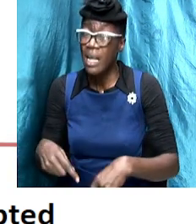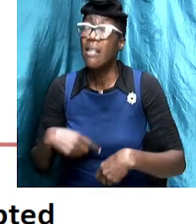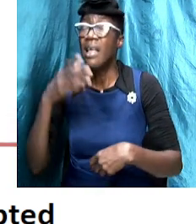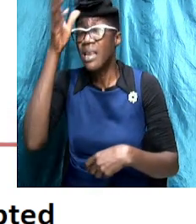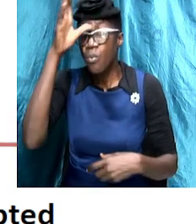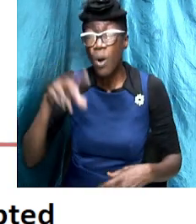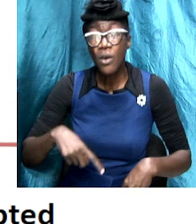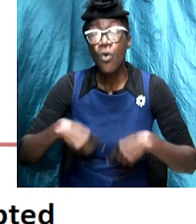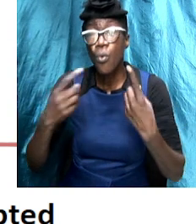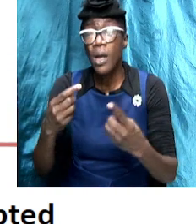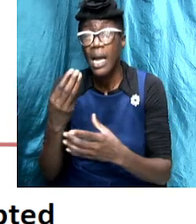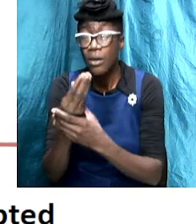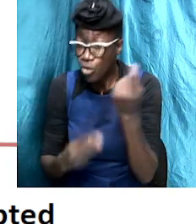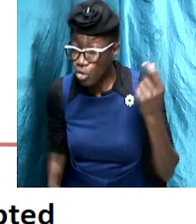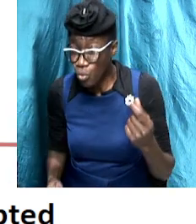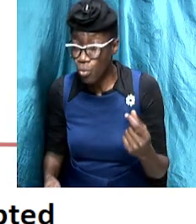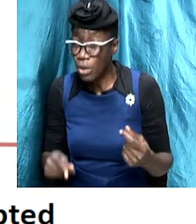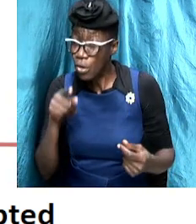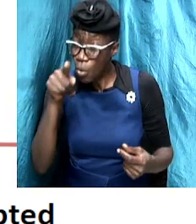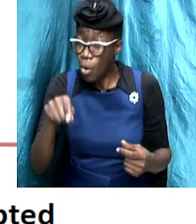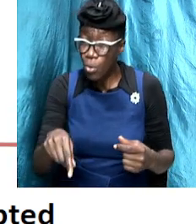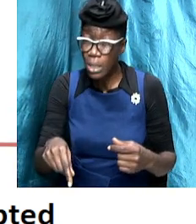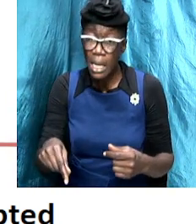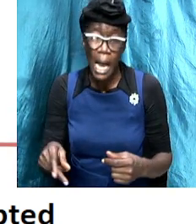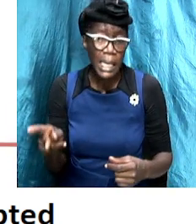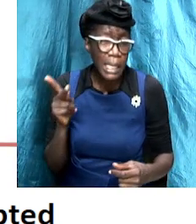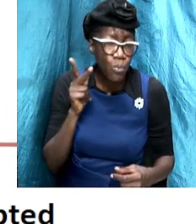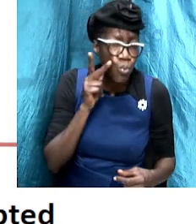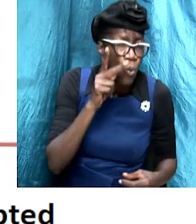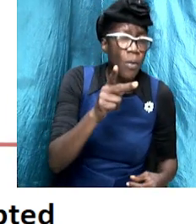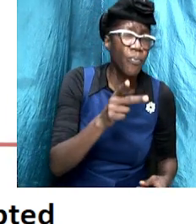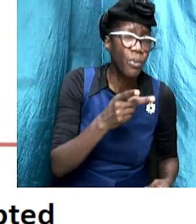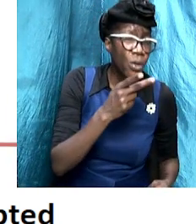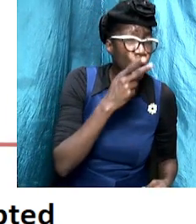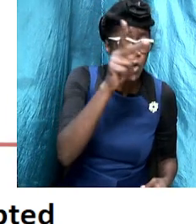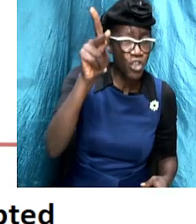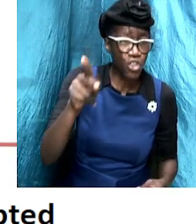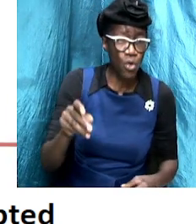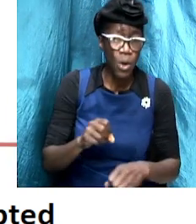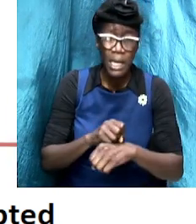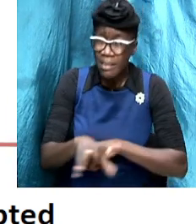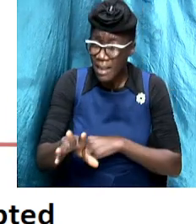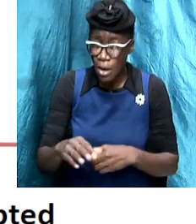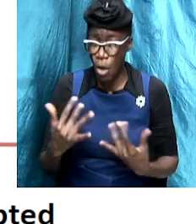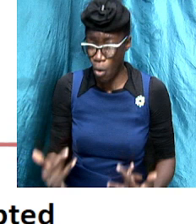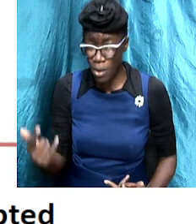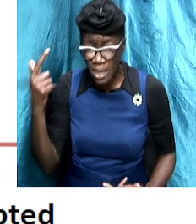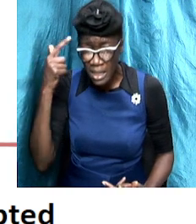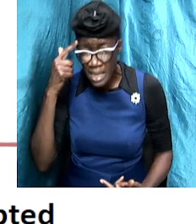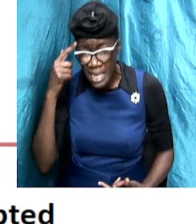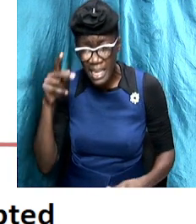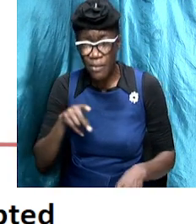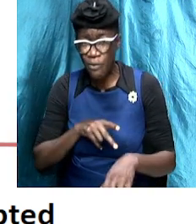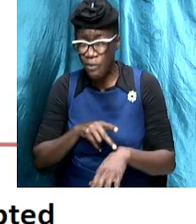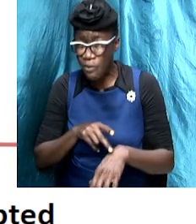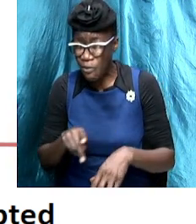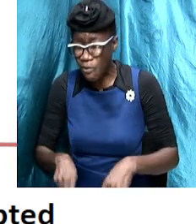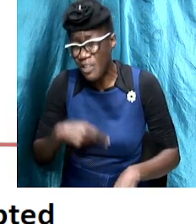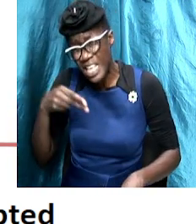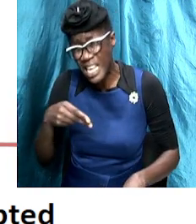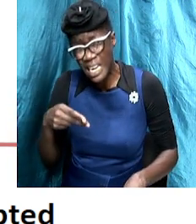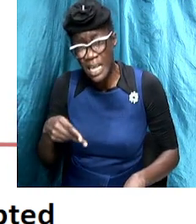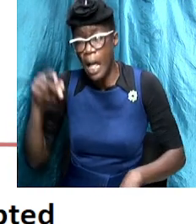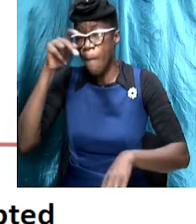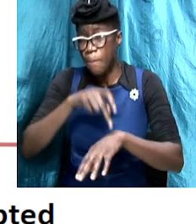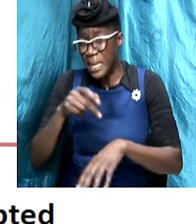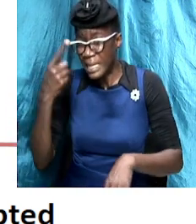And then he came back and kissed you, sell you out. How do you think it feels when you realize that Peter, amen, said, look, I never knew